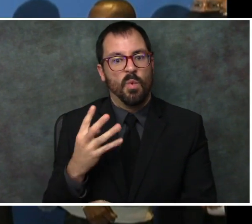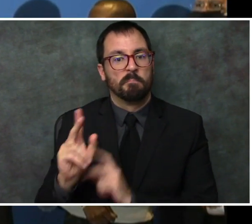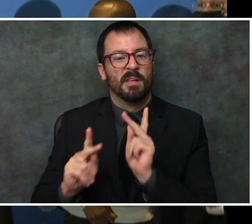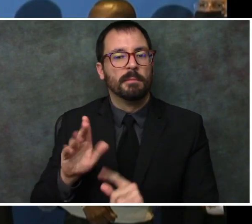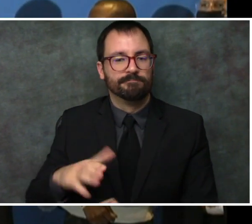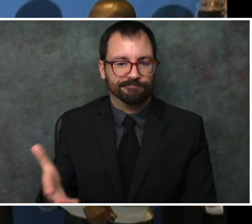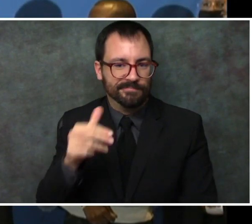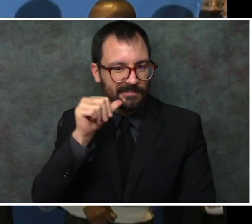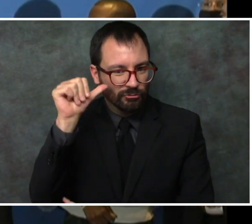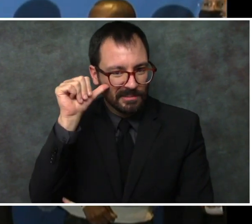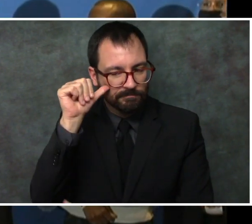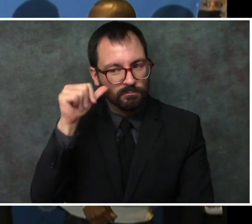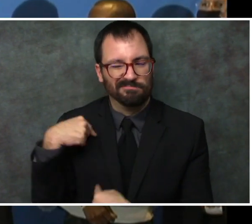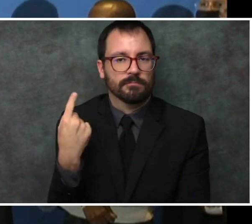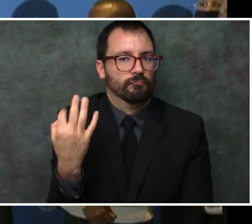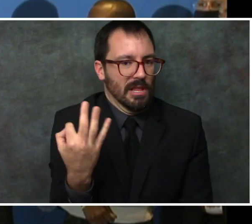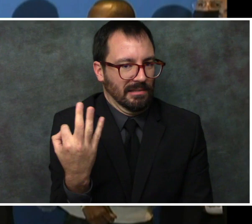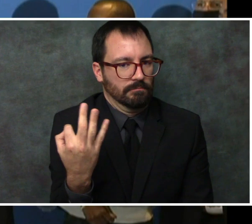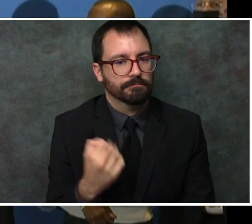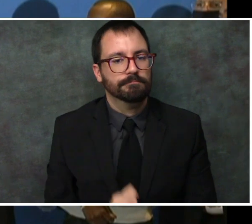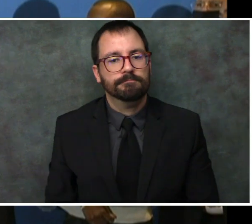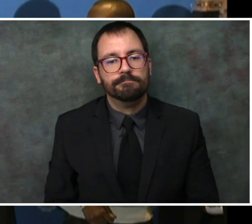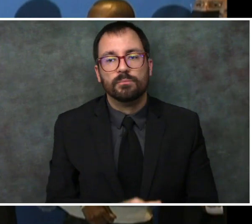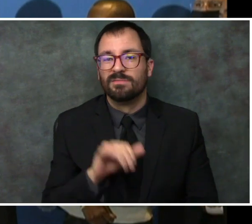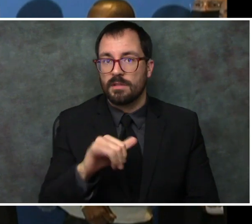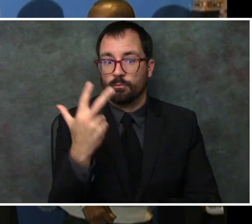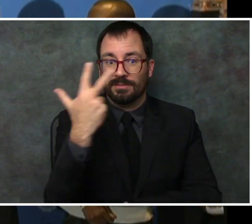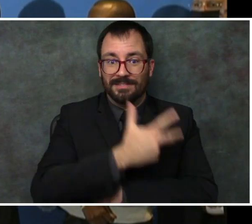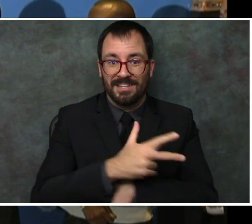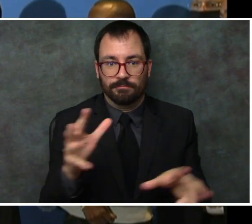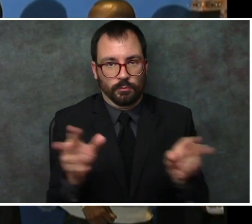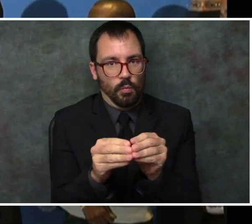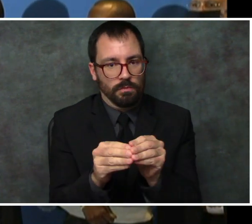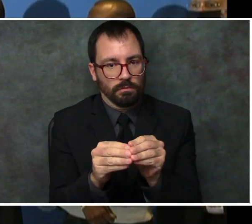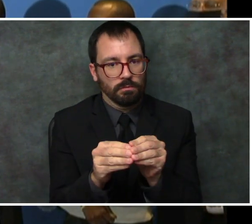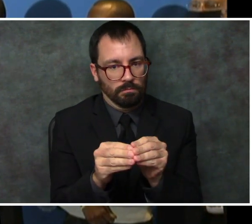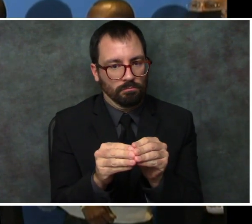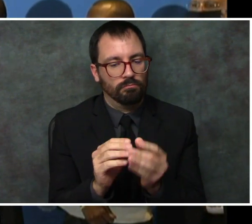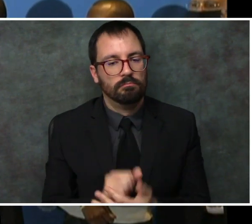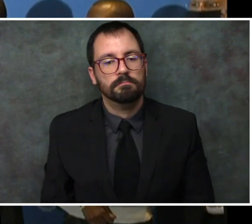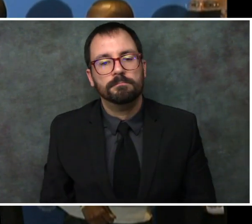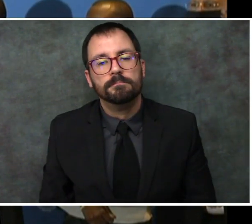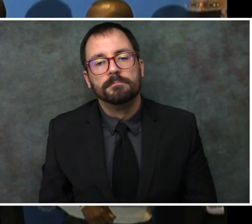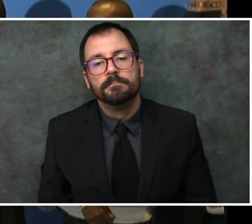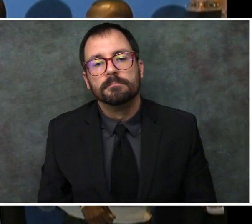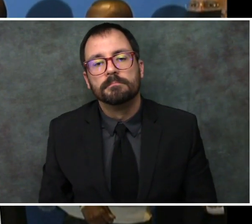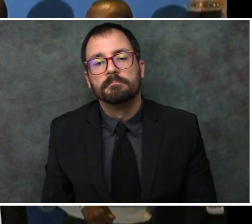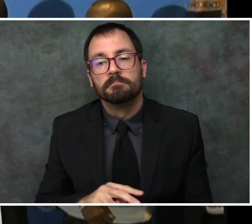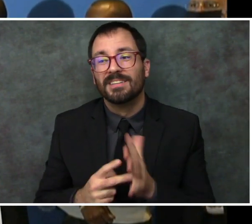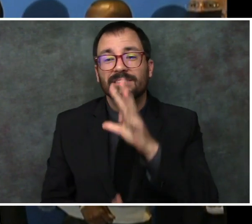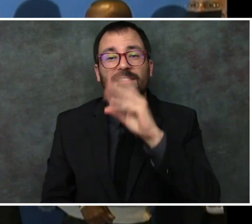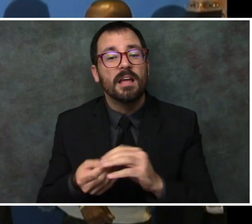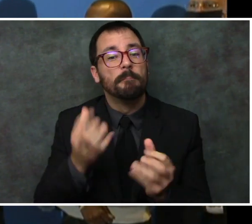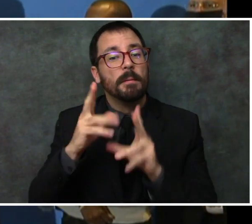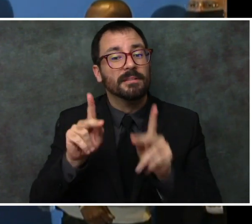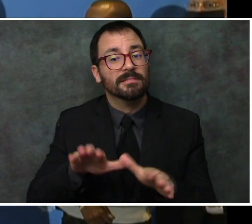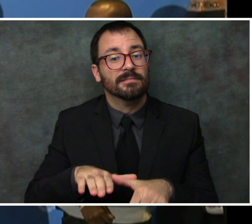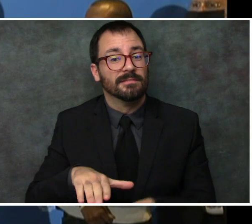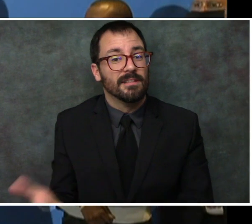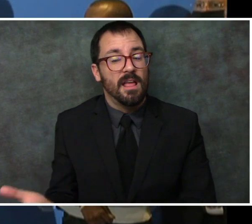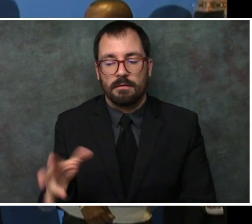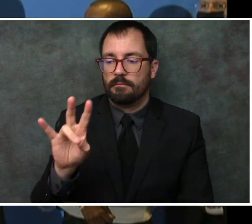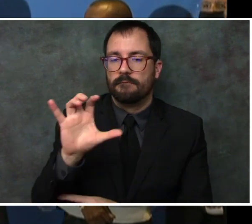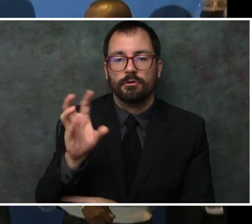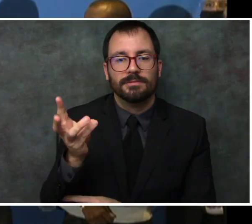three-day total, bringing our total deaths to 768. And we just ask everyone to keep those that are sick and